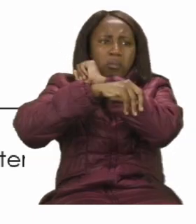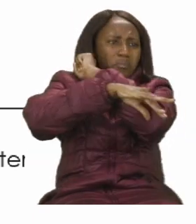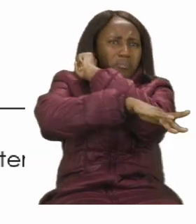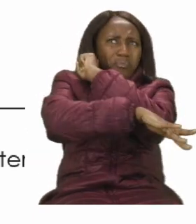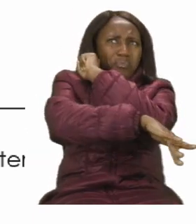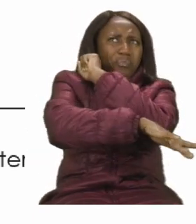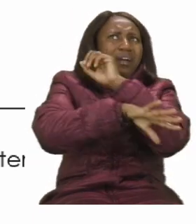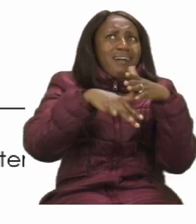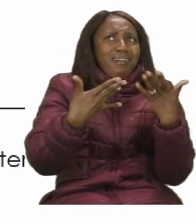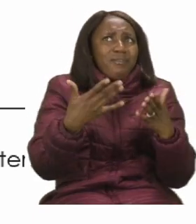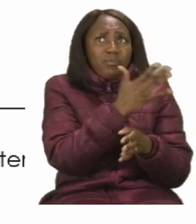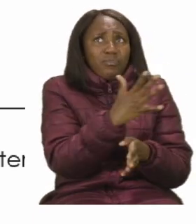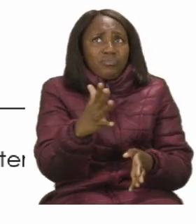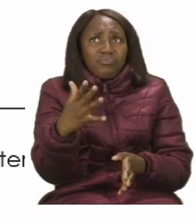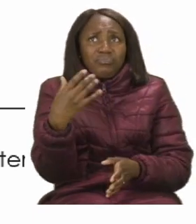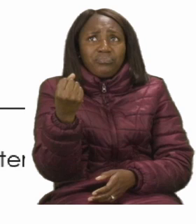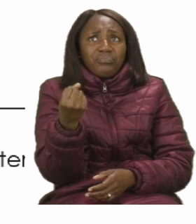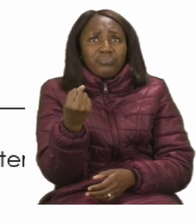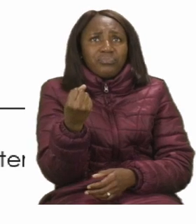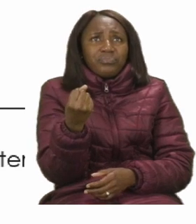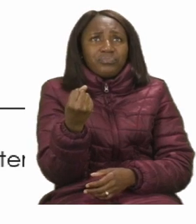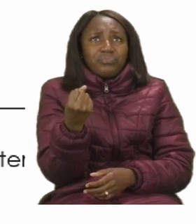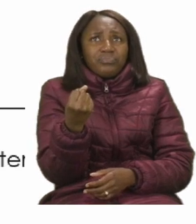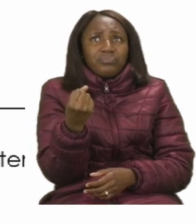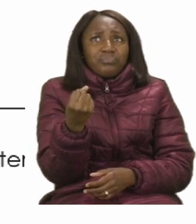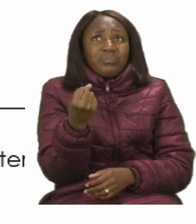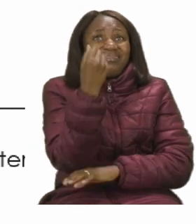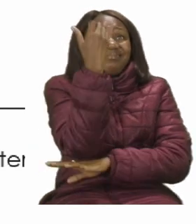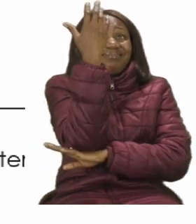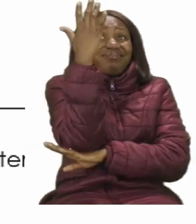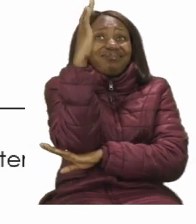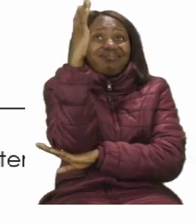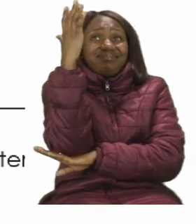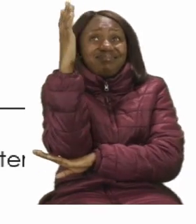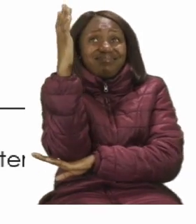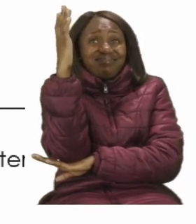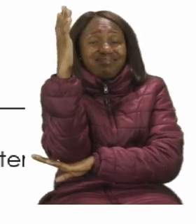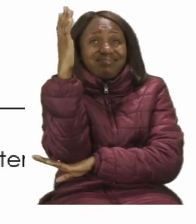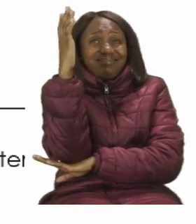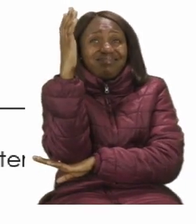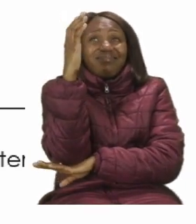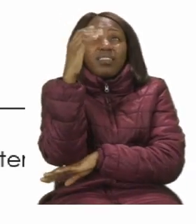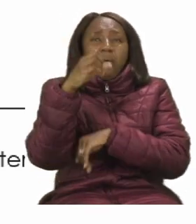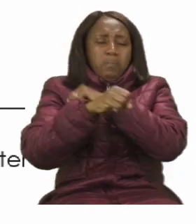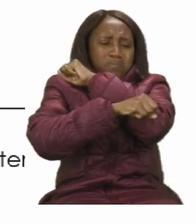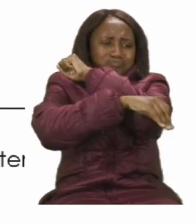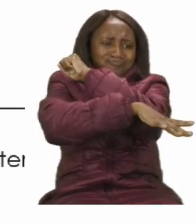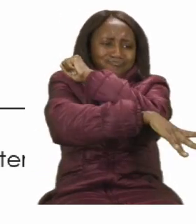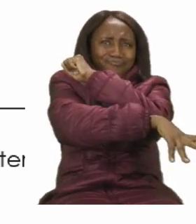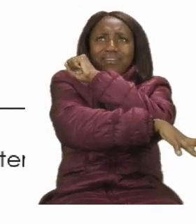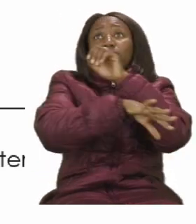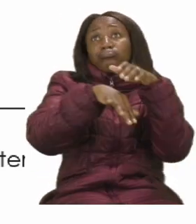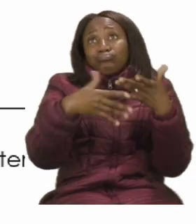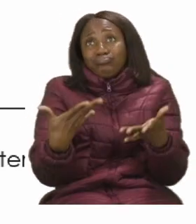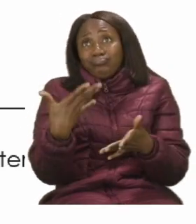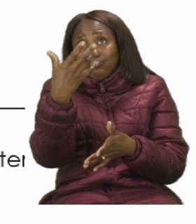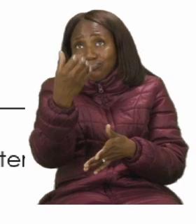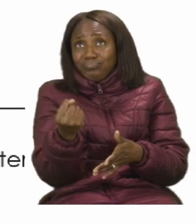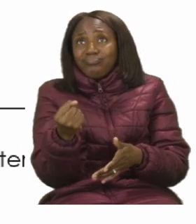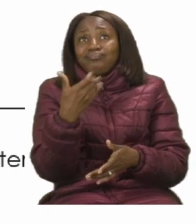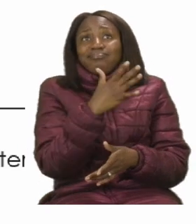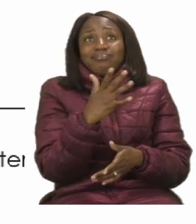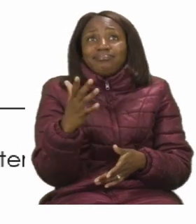get water? What did the tree do with her roots to get